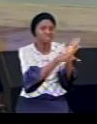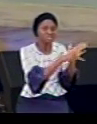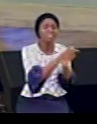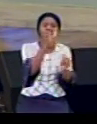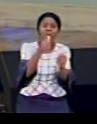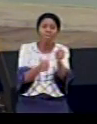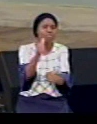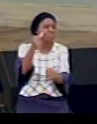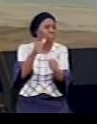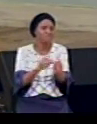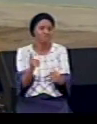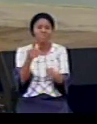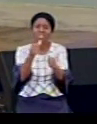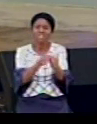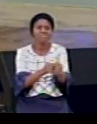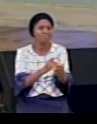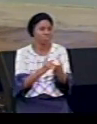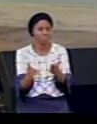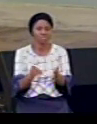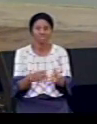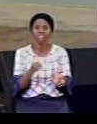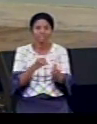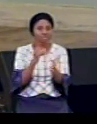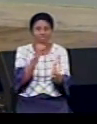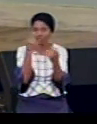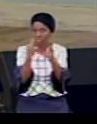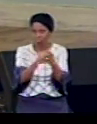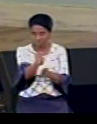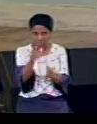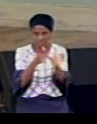every week. It will not happen to you.